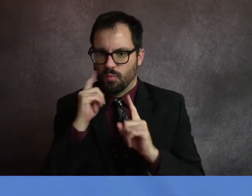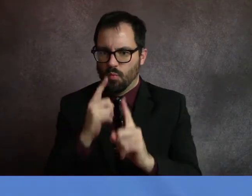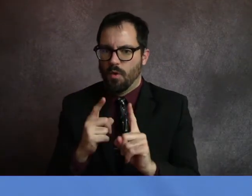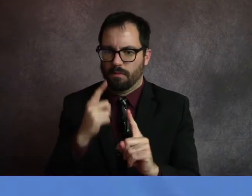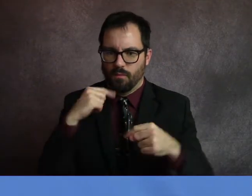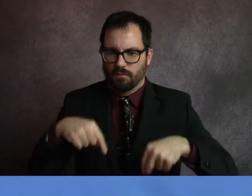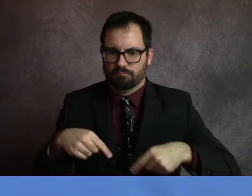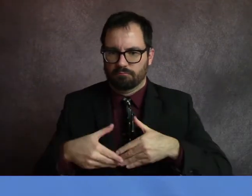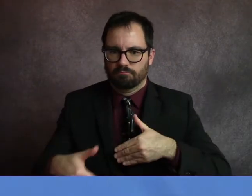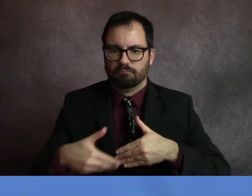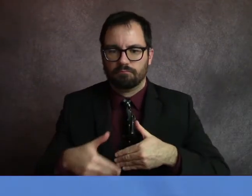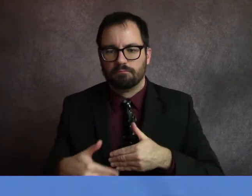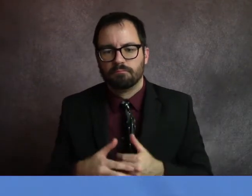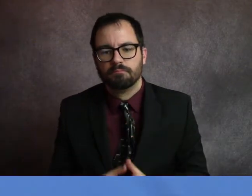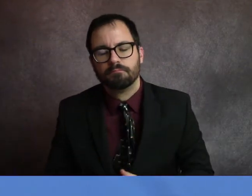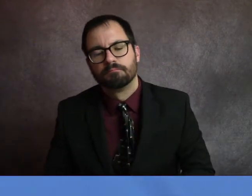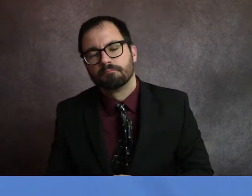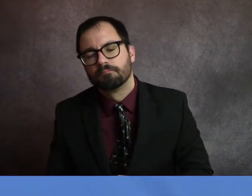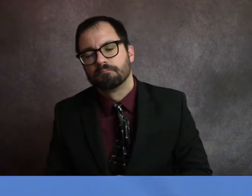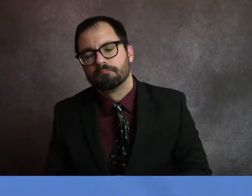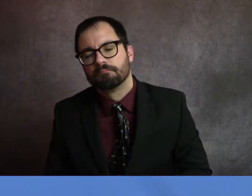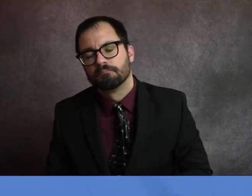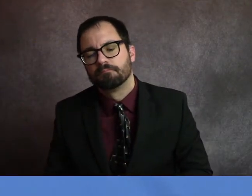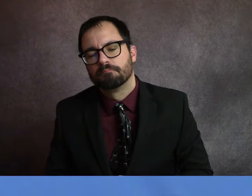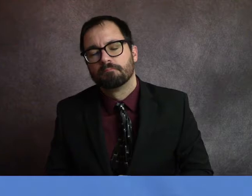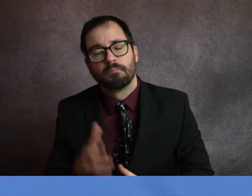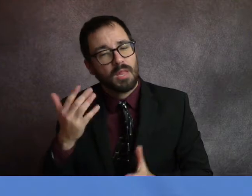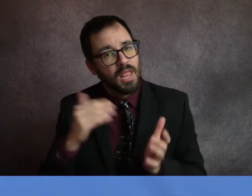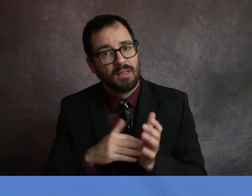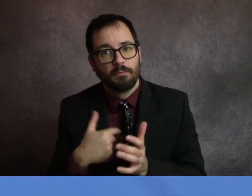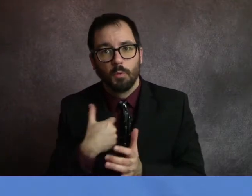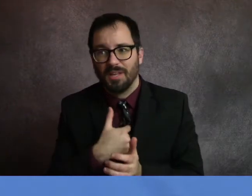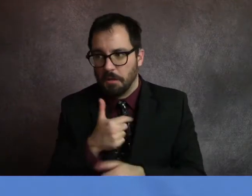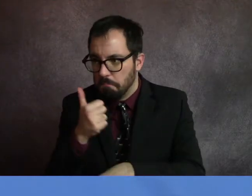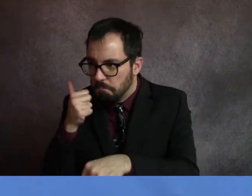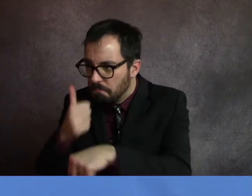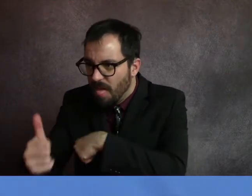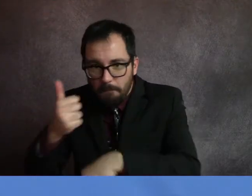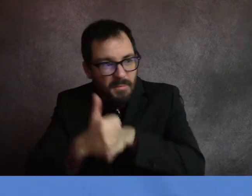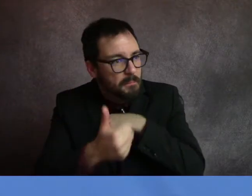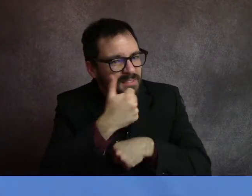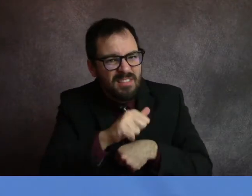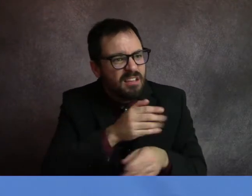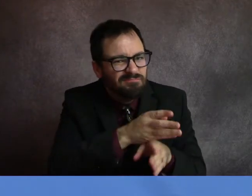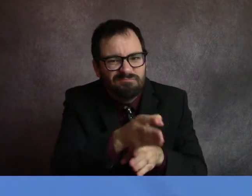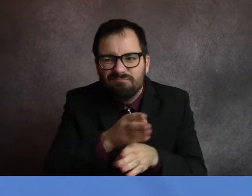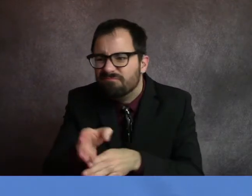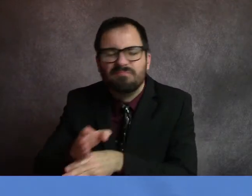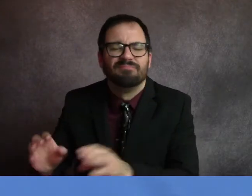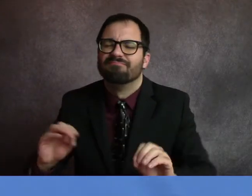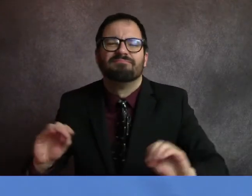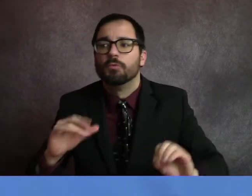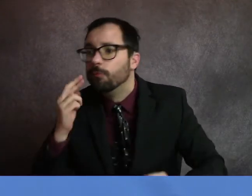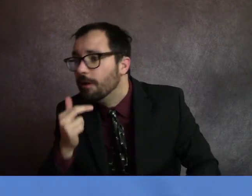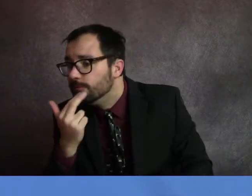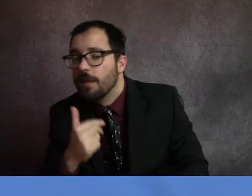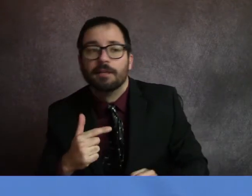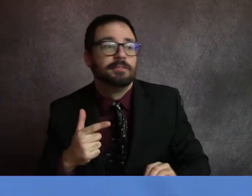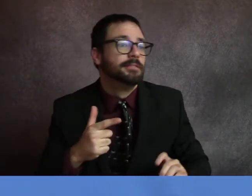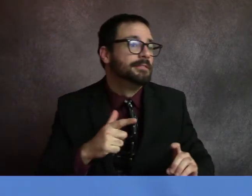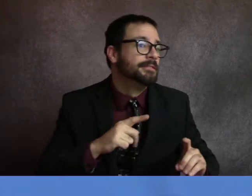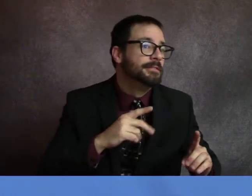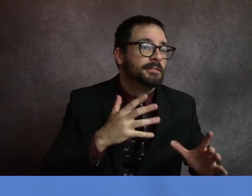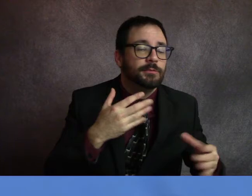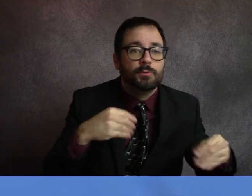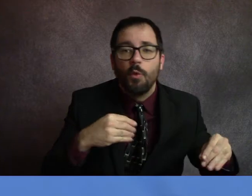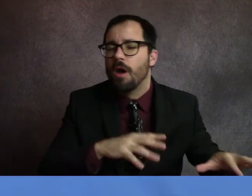focus on reducing overall in-person activity, as we're doing right now, we are not targeting specific industries here in the city of Boston for